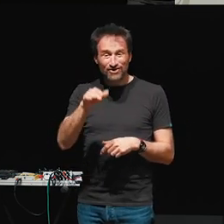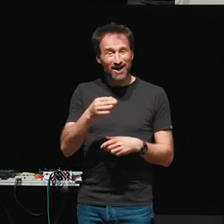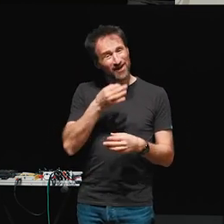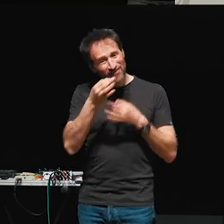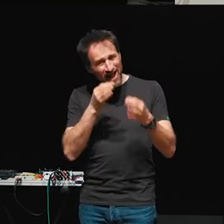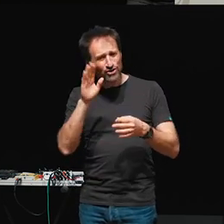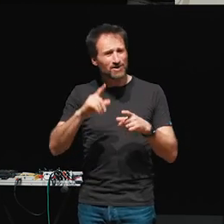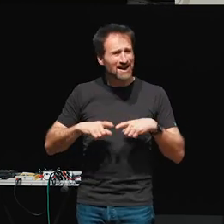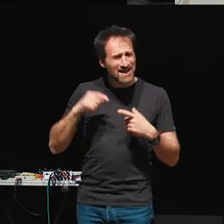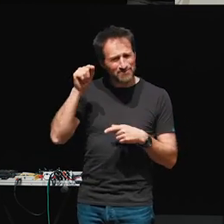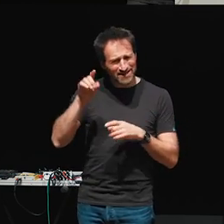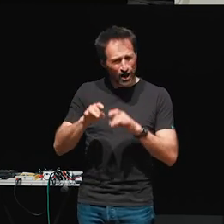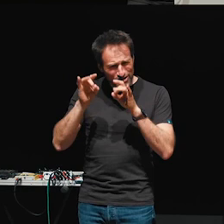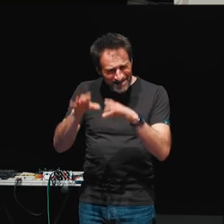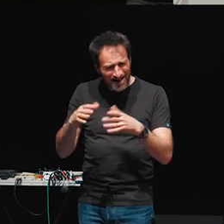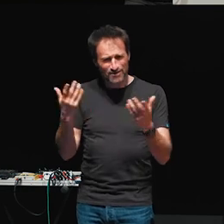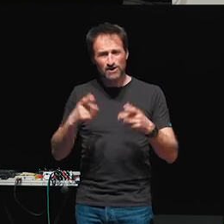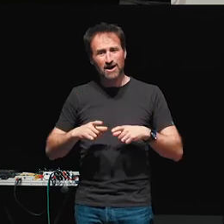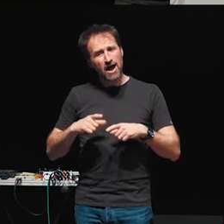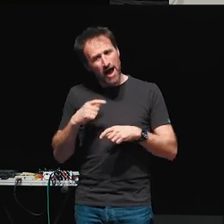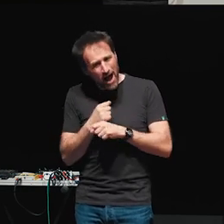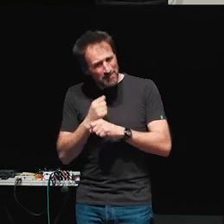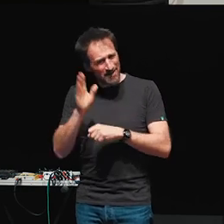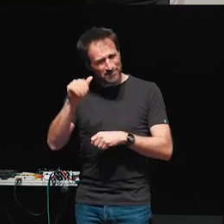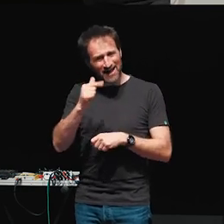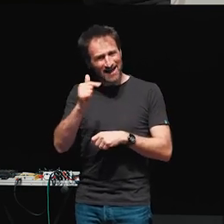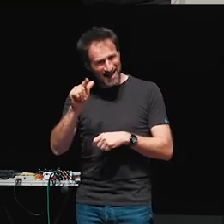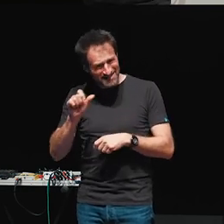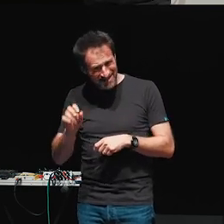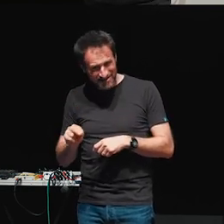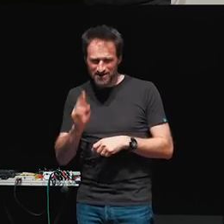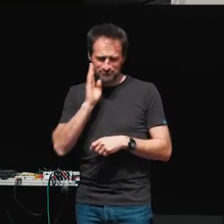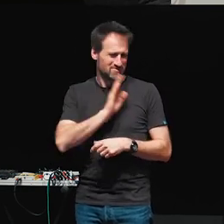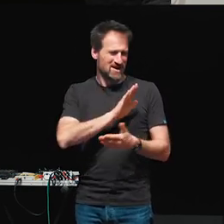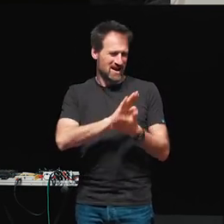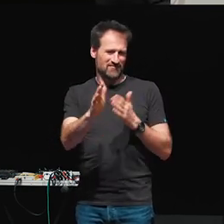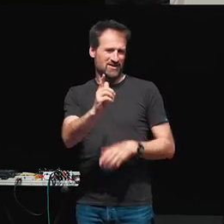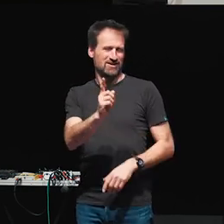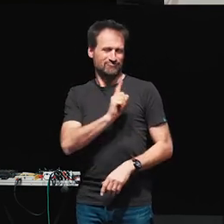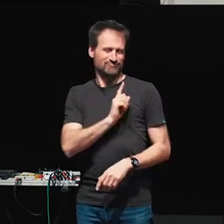Australia or life in Atlassian, feel free to grab me after all of this. Thank you.